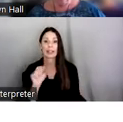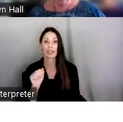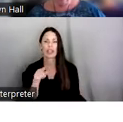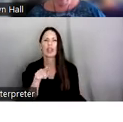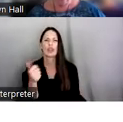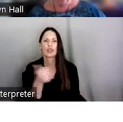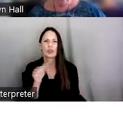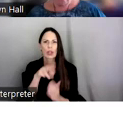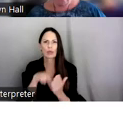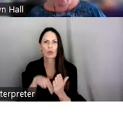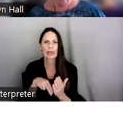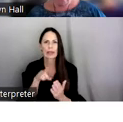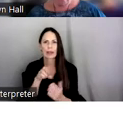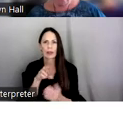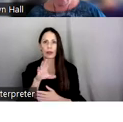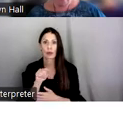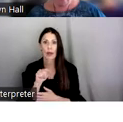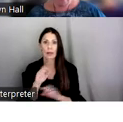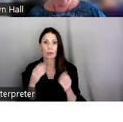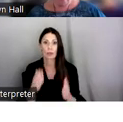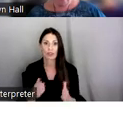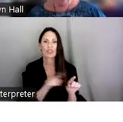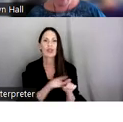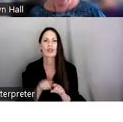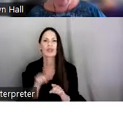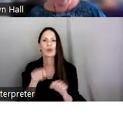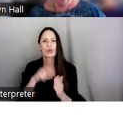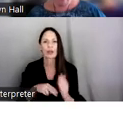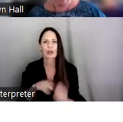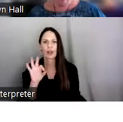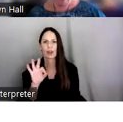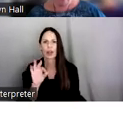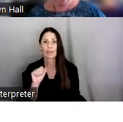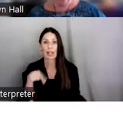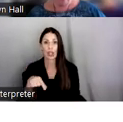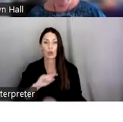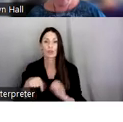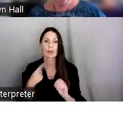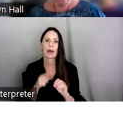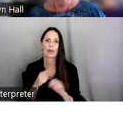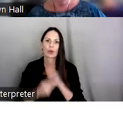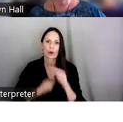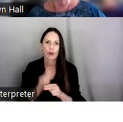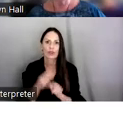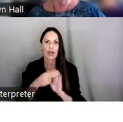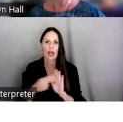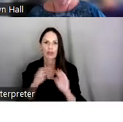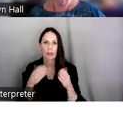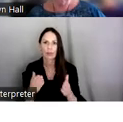draft provisions, and you can also read frequently asked questions about the universal contract provisions process.